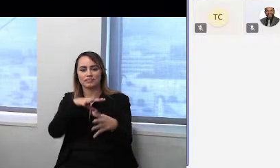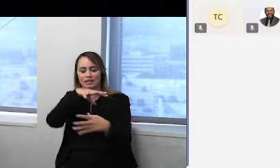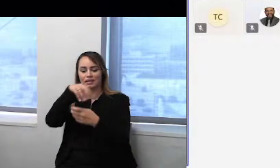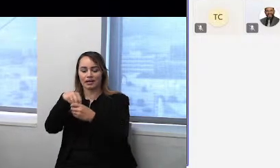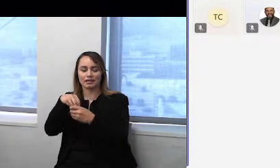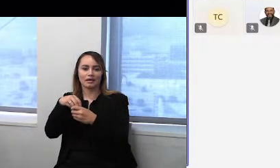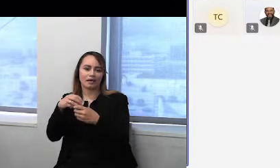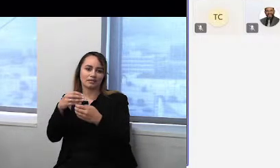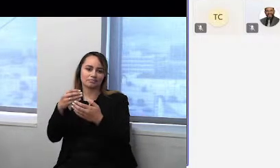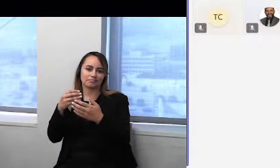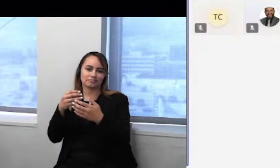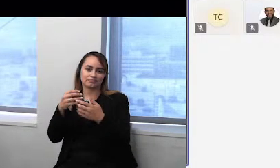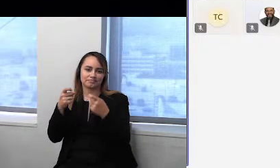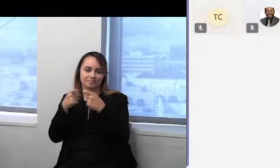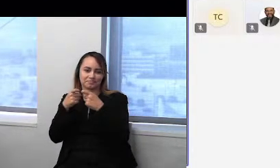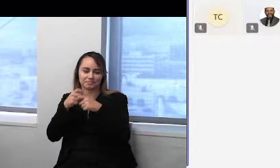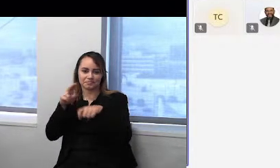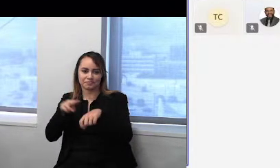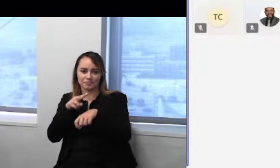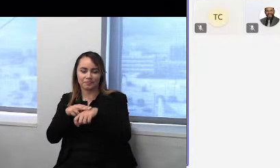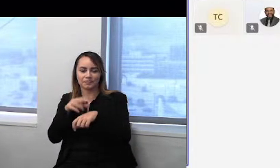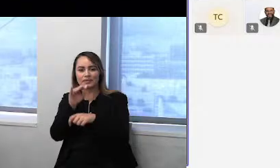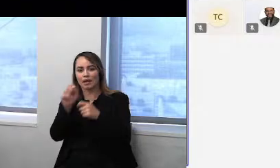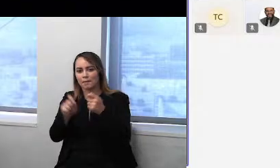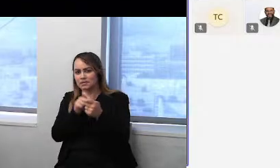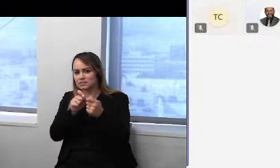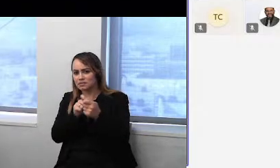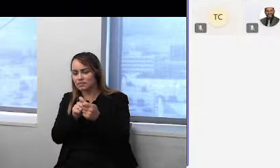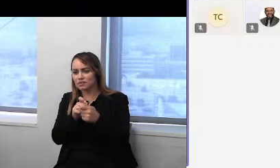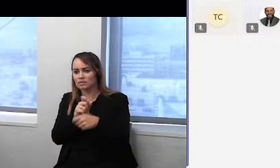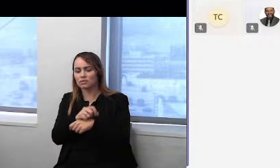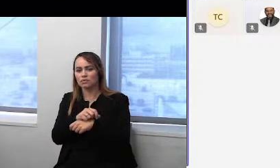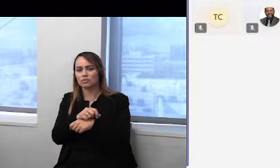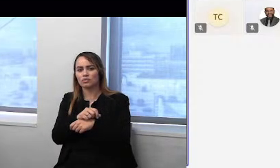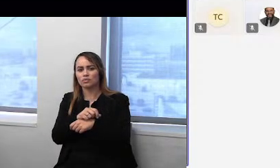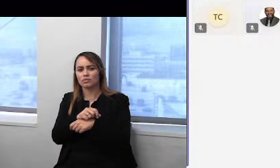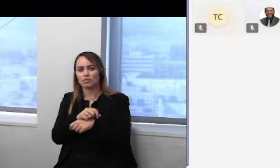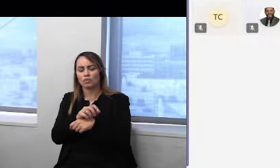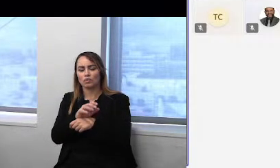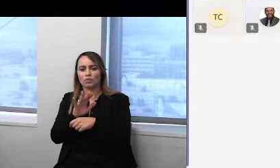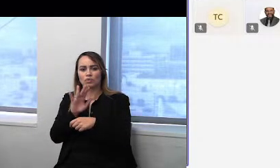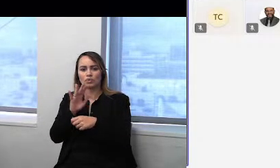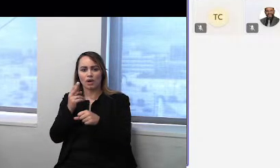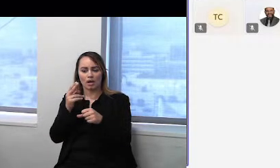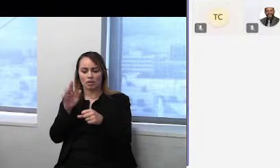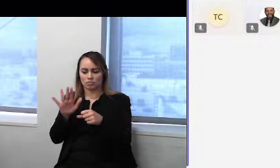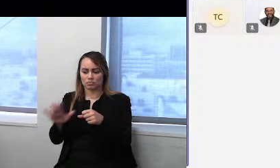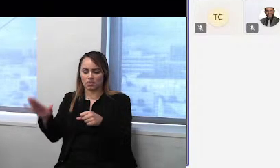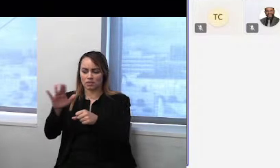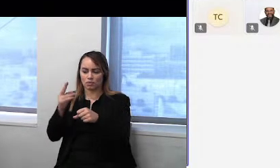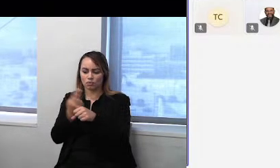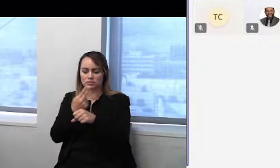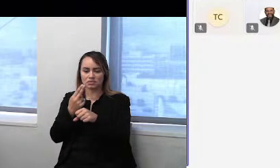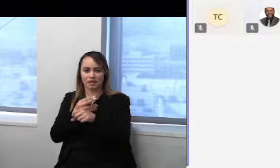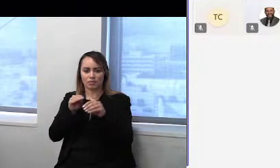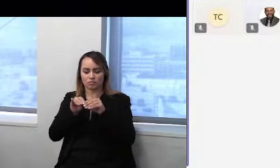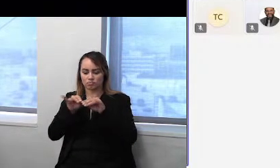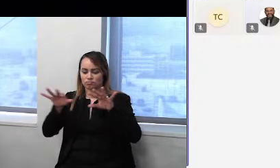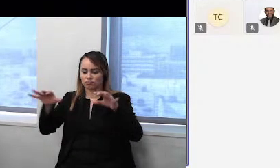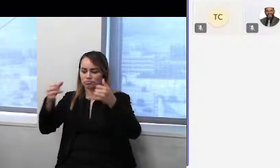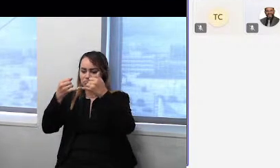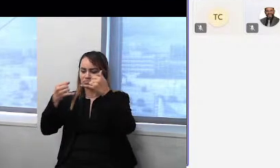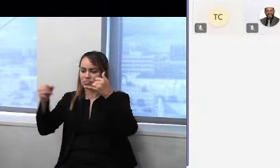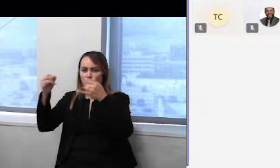type processes. Can you the fact that the transmission system is pretty dynamic. There's all of